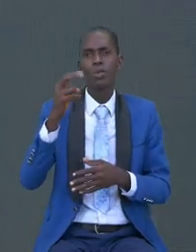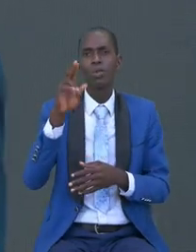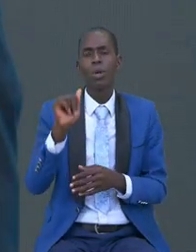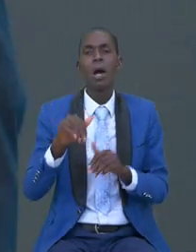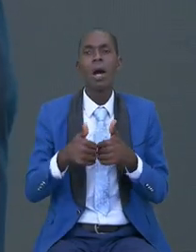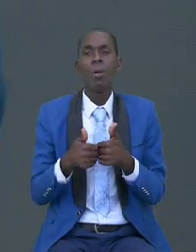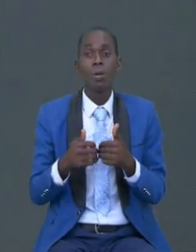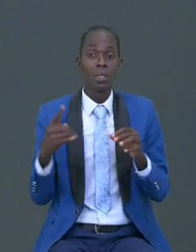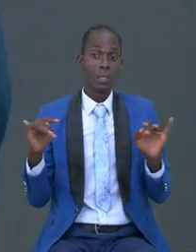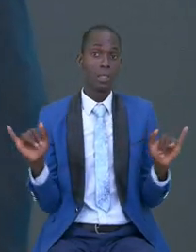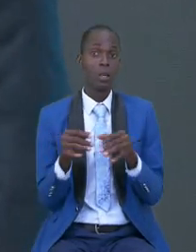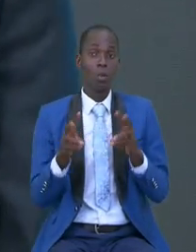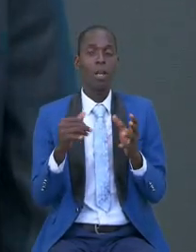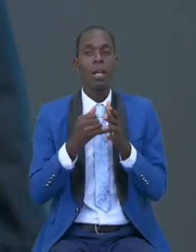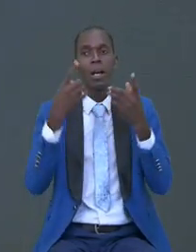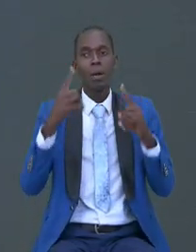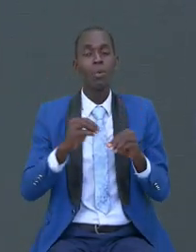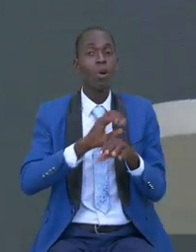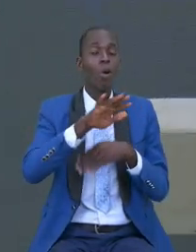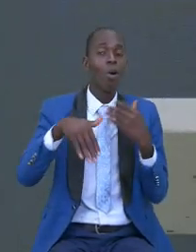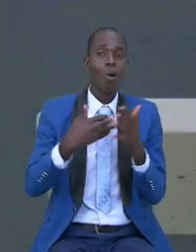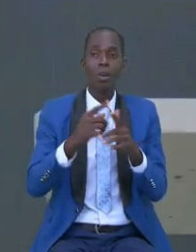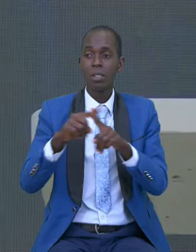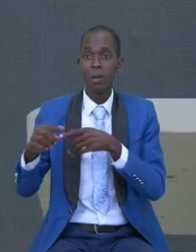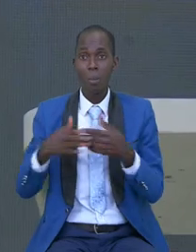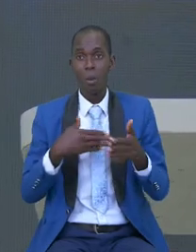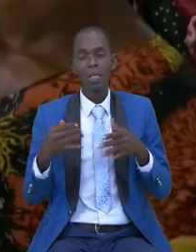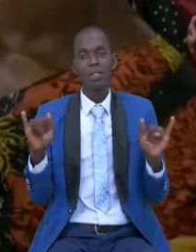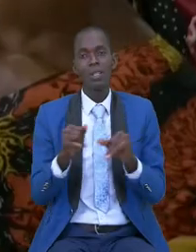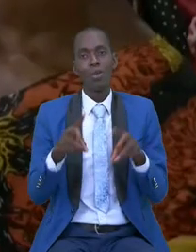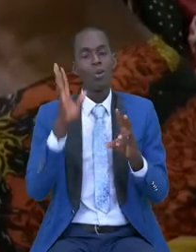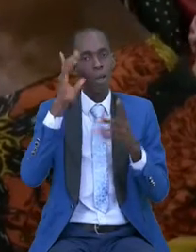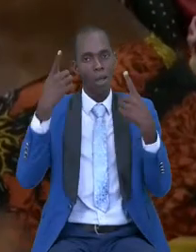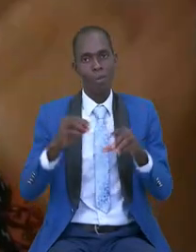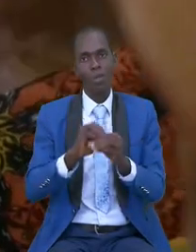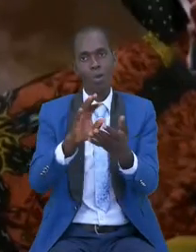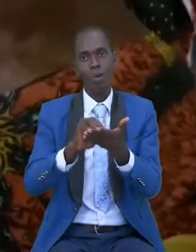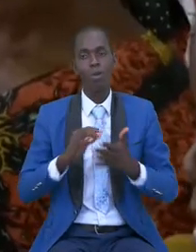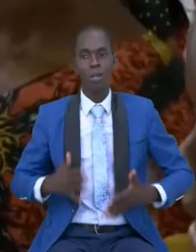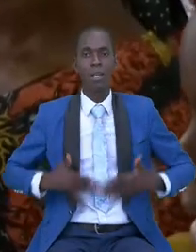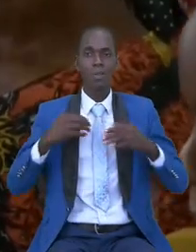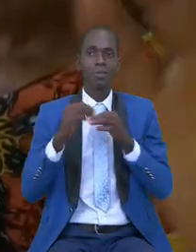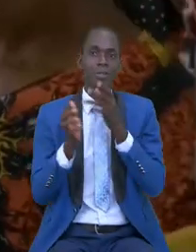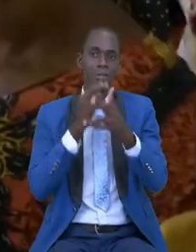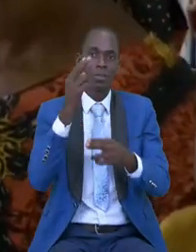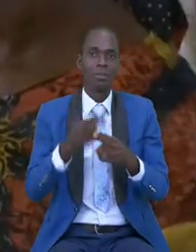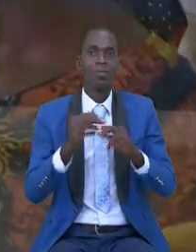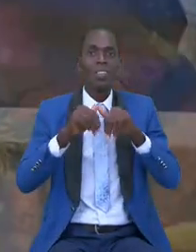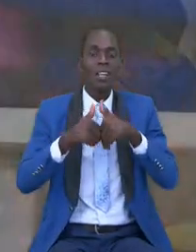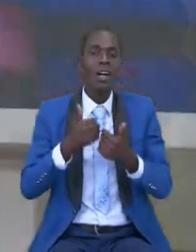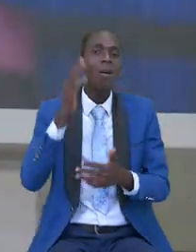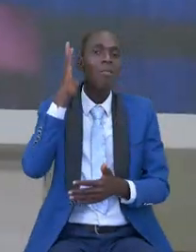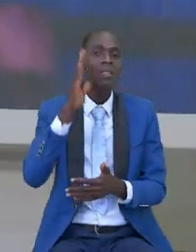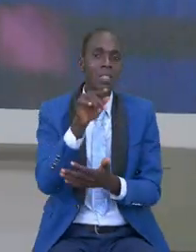it happened in all those cases, the way it will happen in your life. How shall this